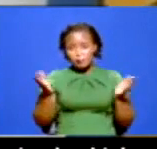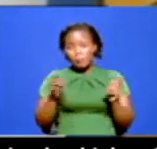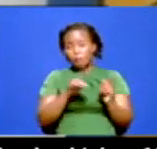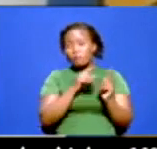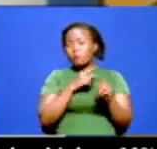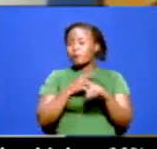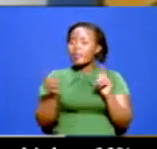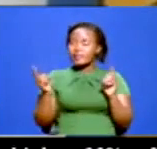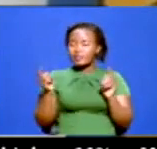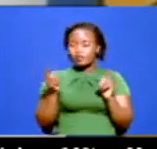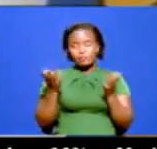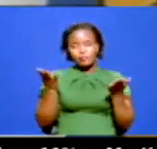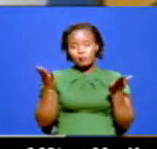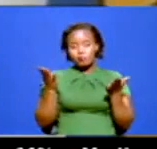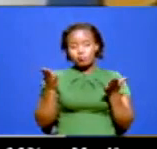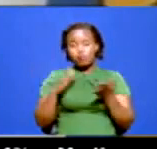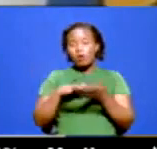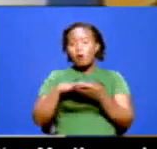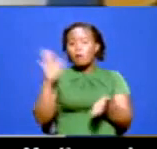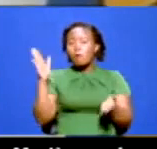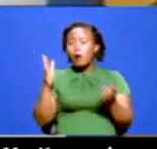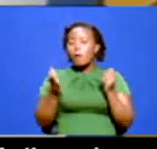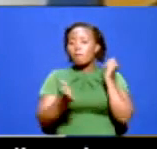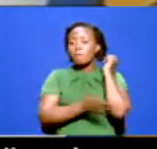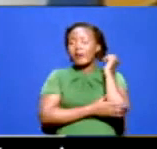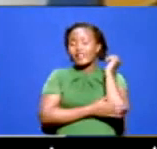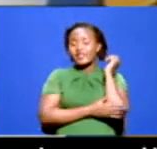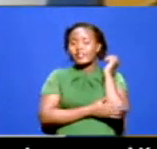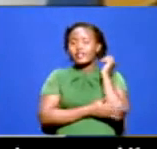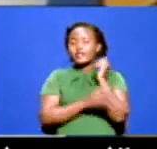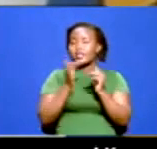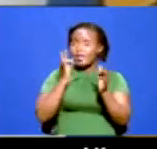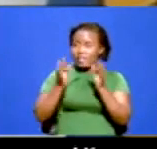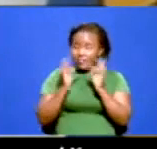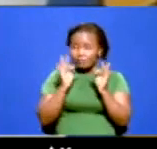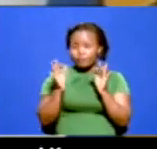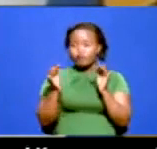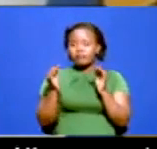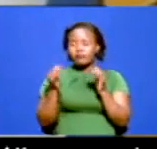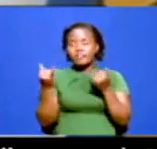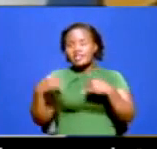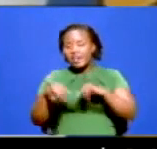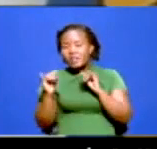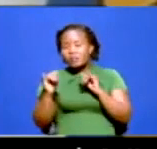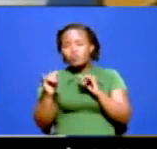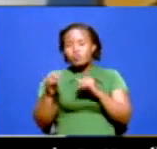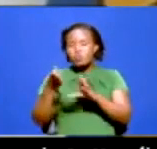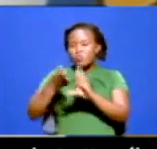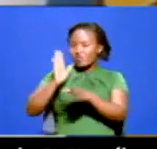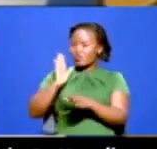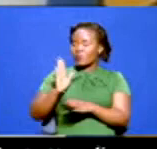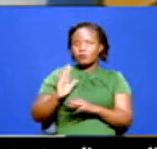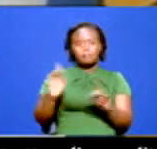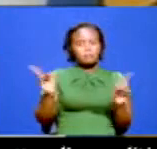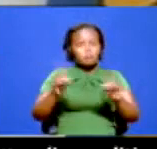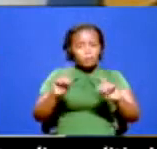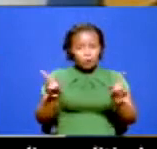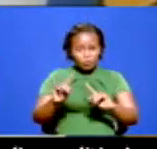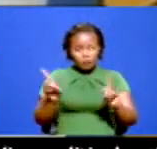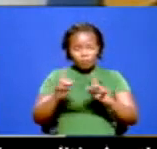is costlier and catastrophic mm-hmm. not to engage in mm-hmm. war. Mm-hmm. If you have been